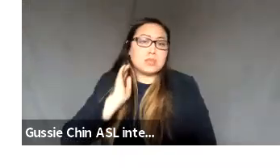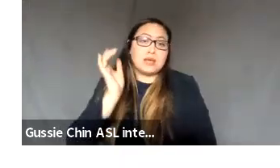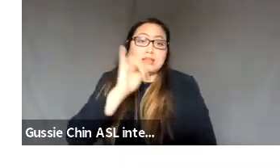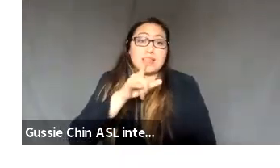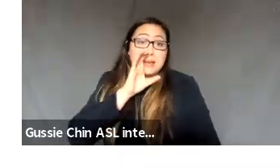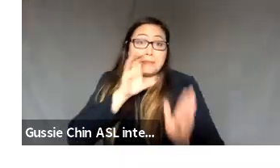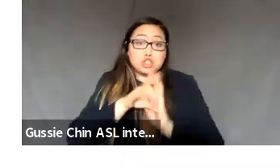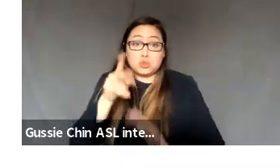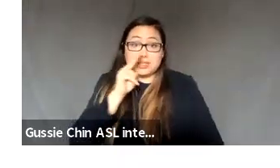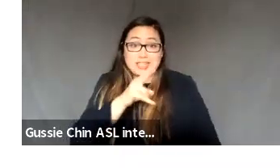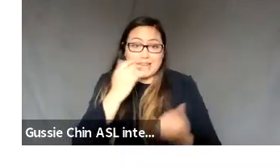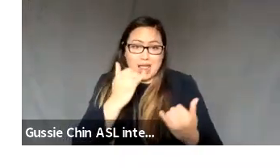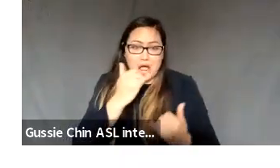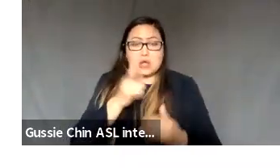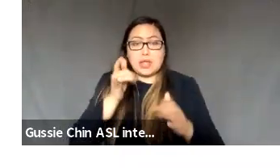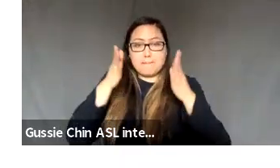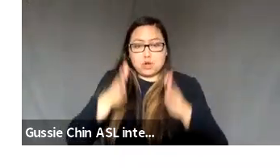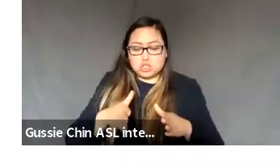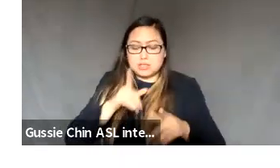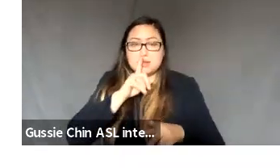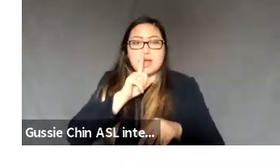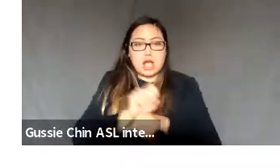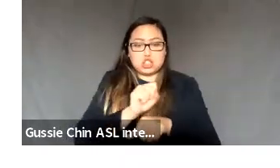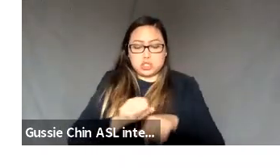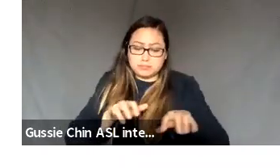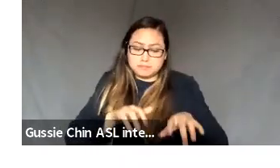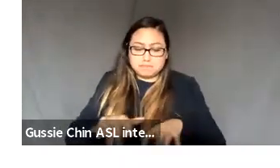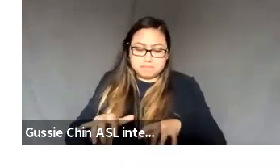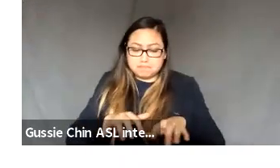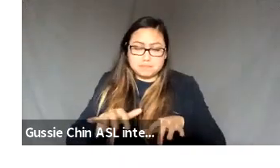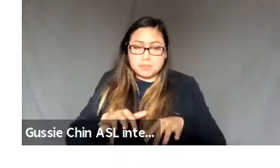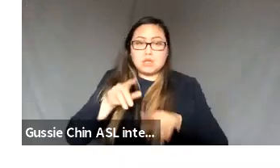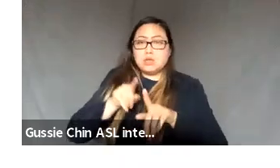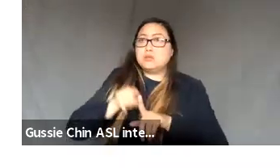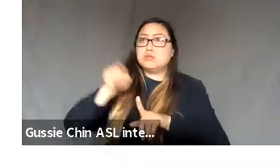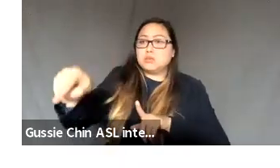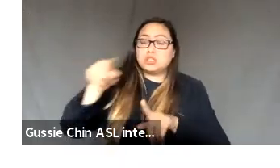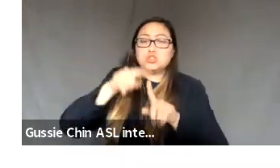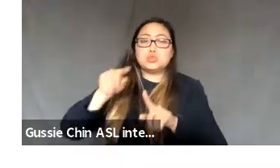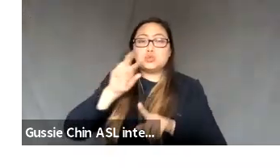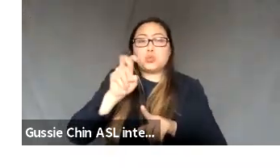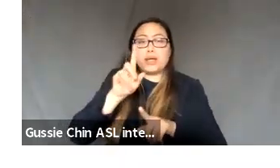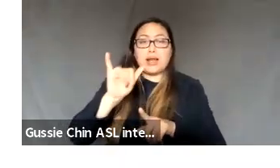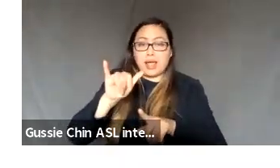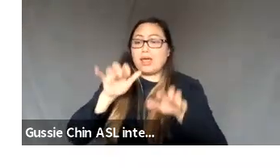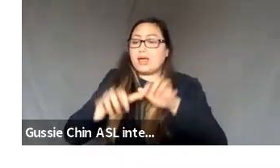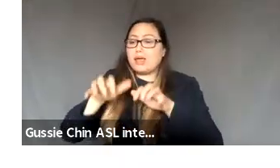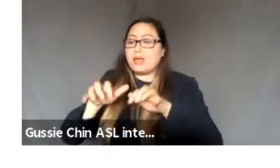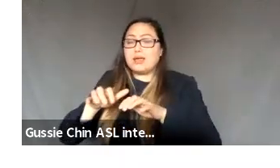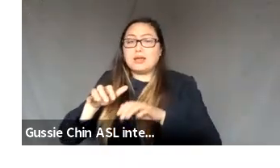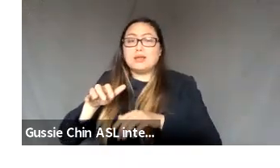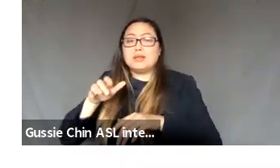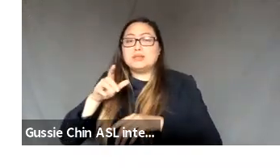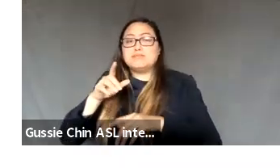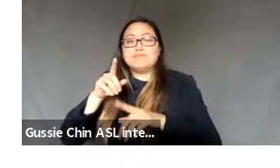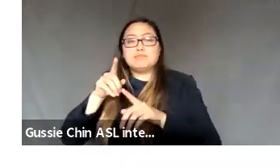counter and actually typing the message to another TTY or through the relay to use a public payphone.